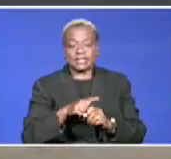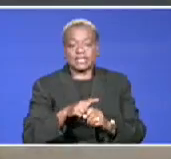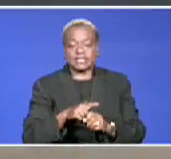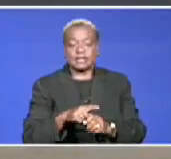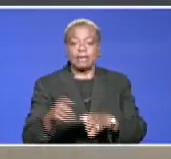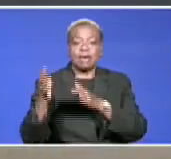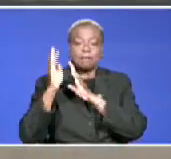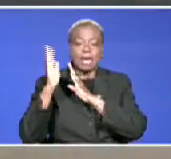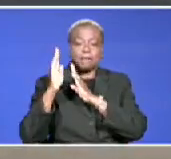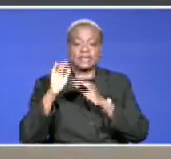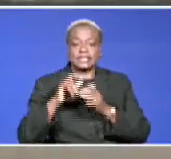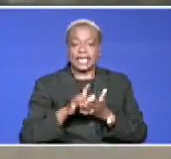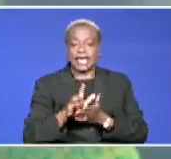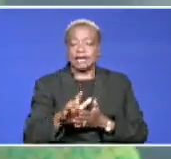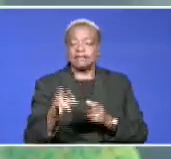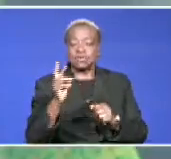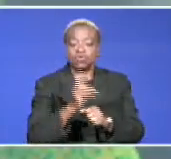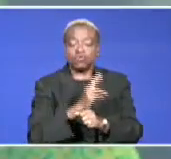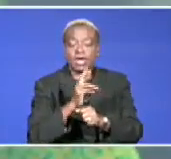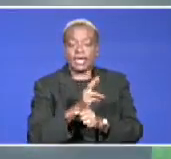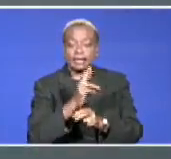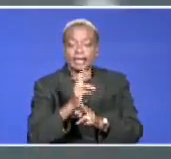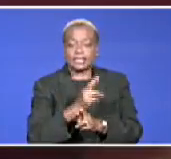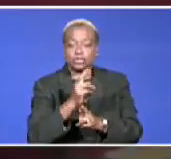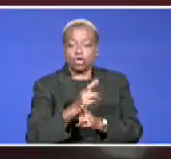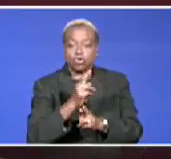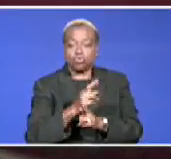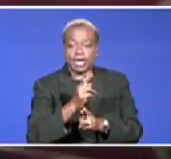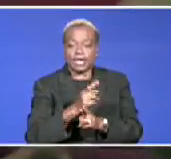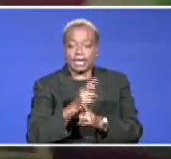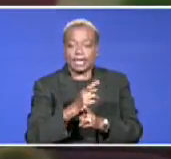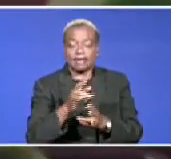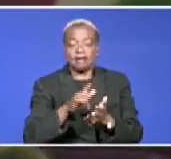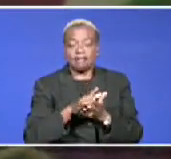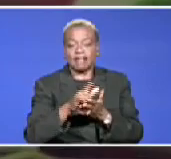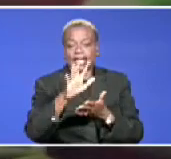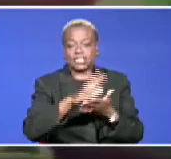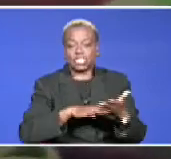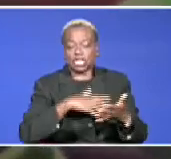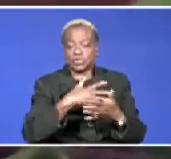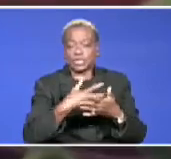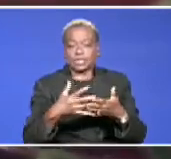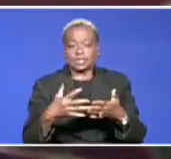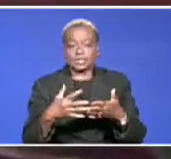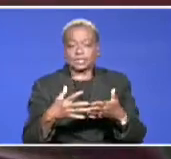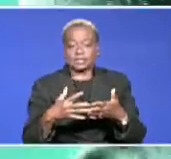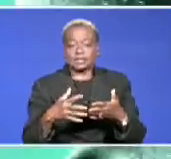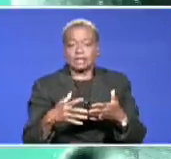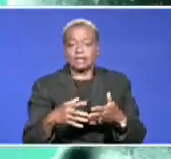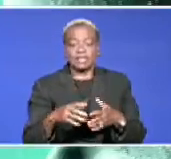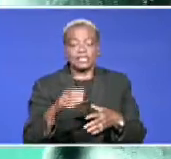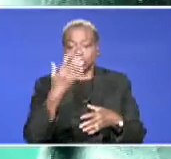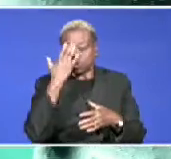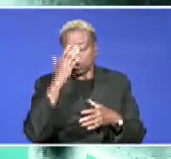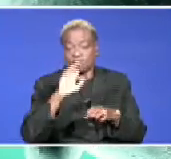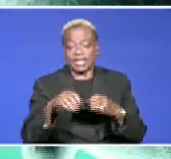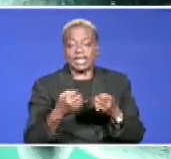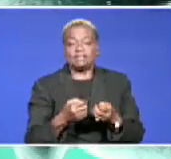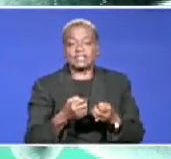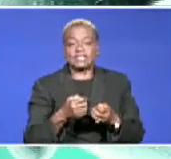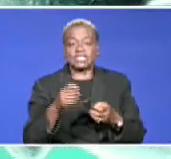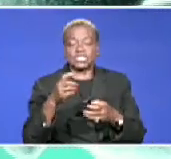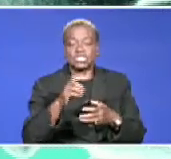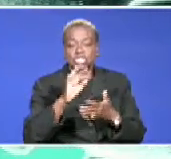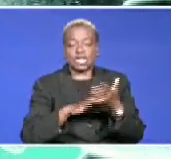its regular flight schedule, the airline has not received any information about any international travel advisory at any of its scheduled